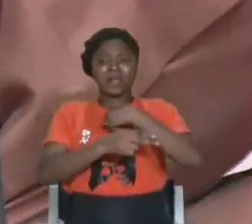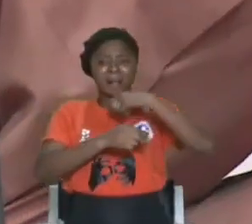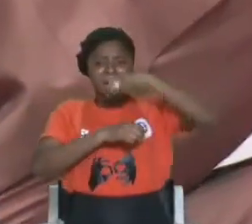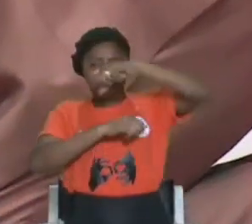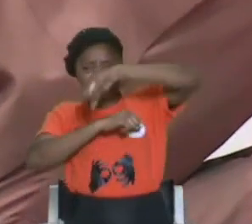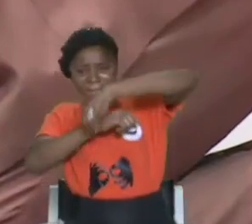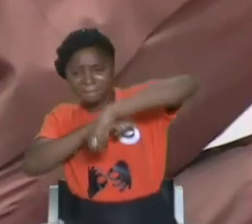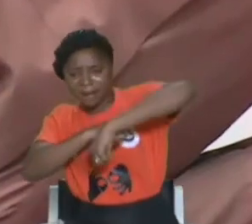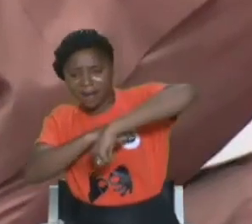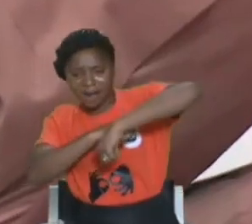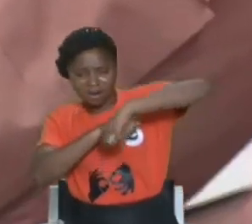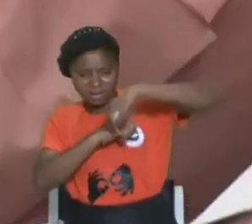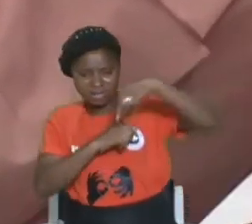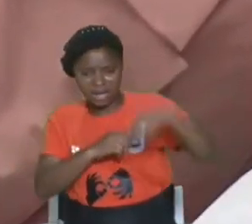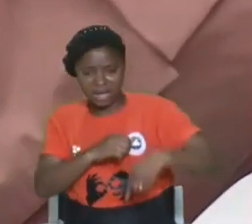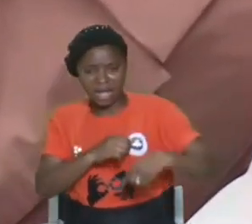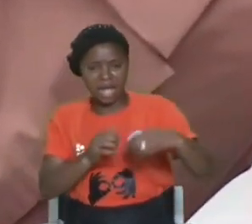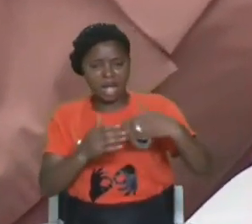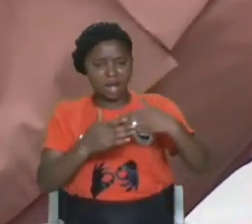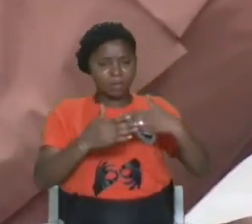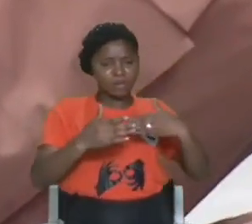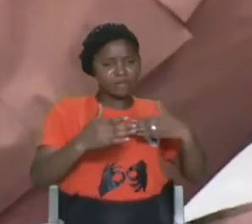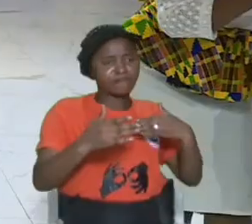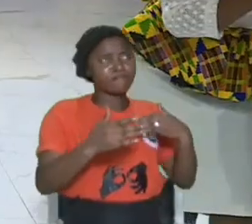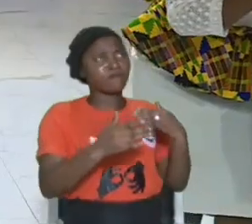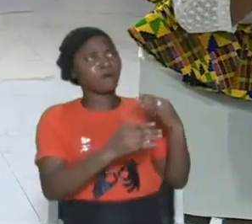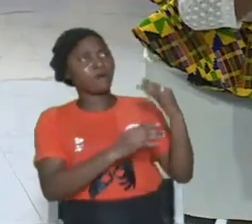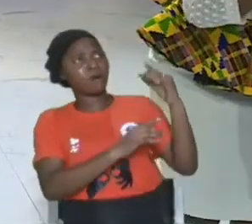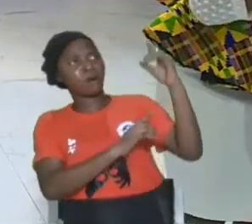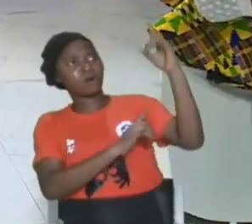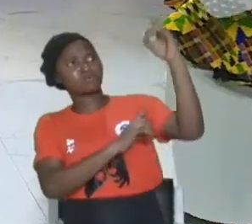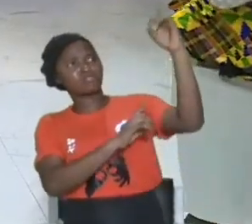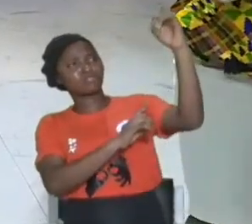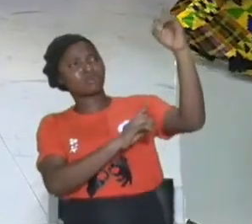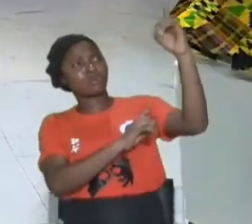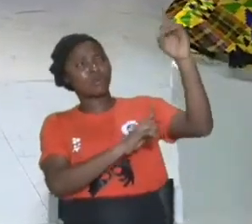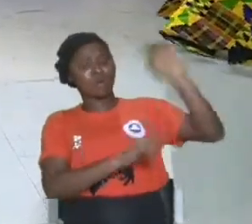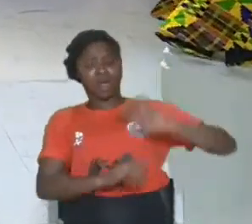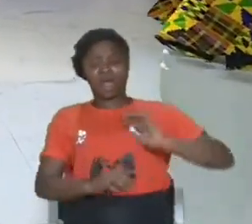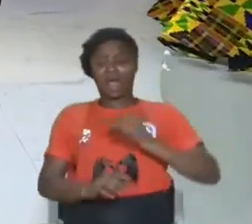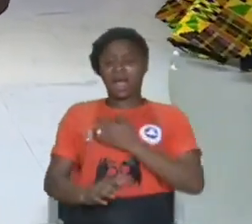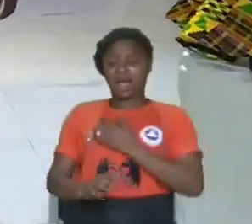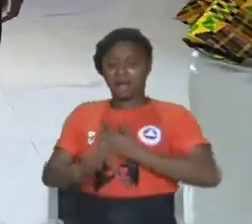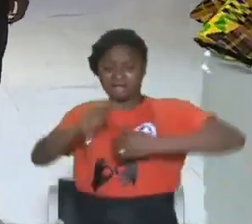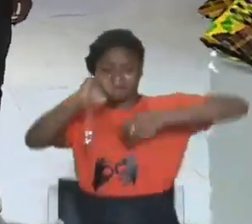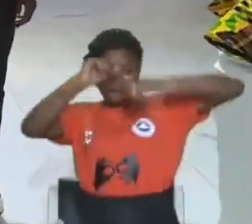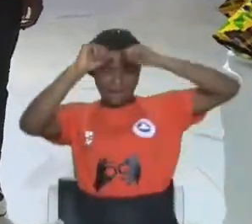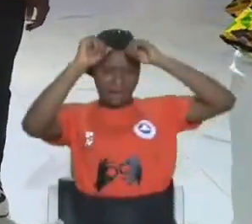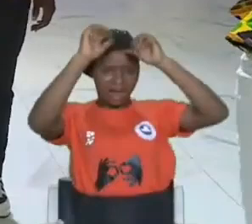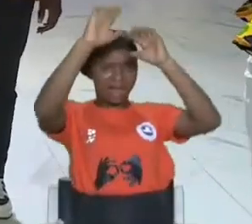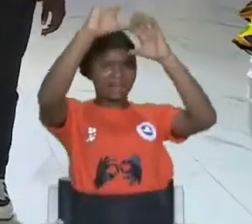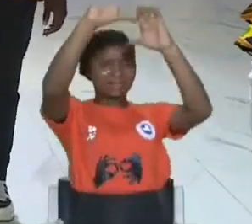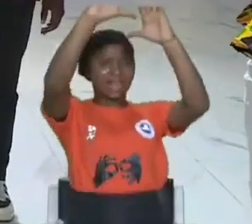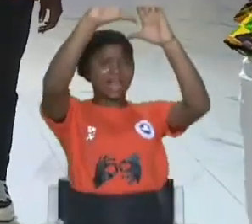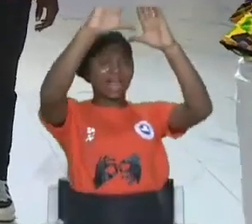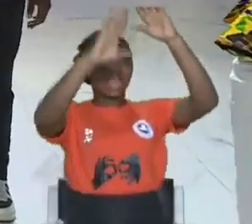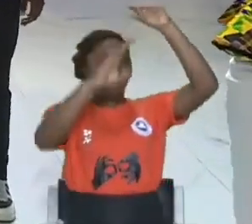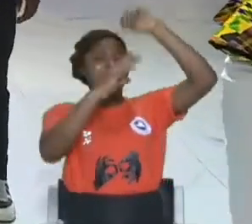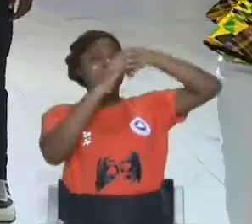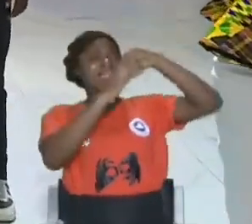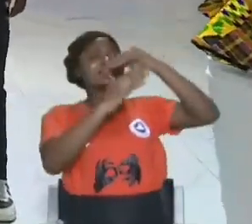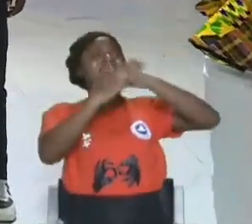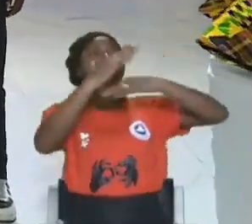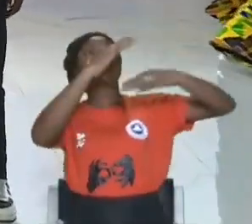We bow down before our Father. Our Father.